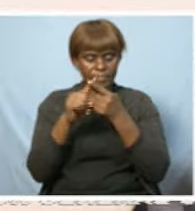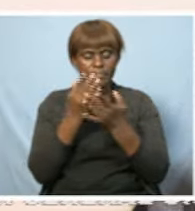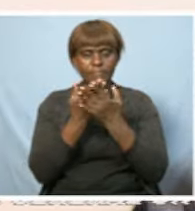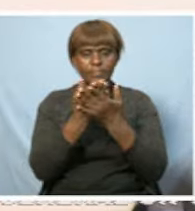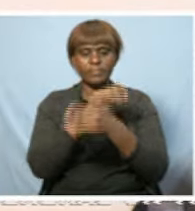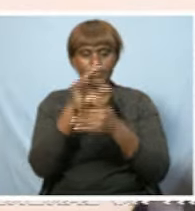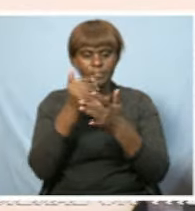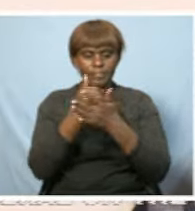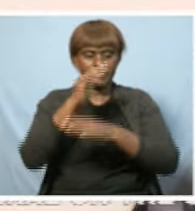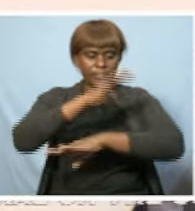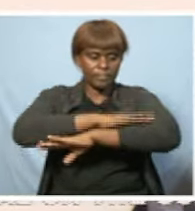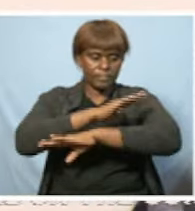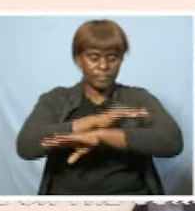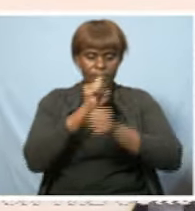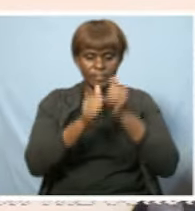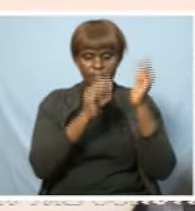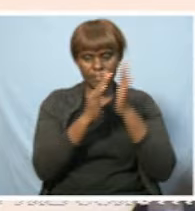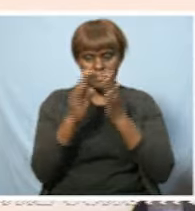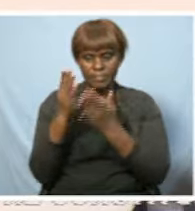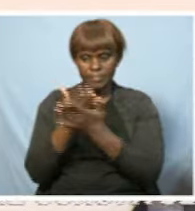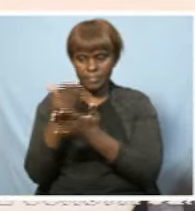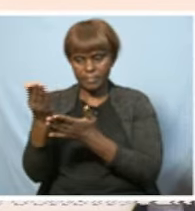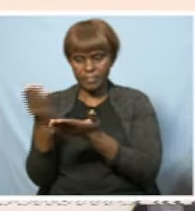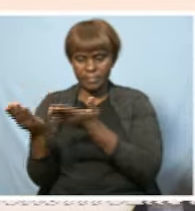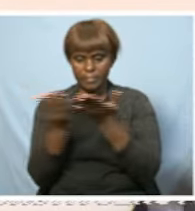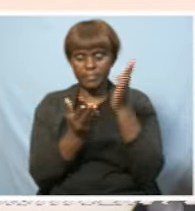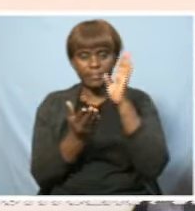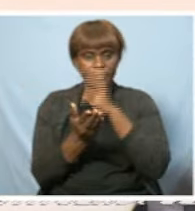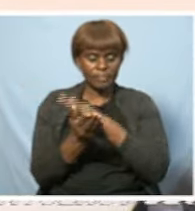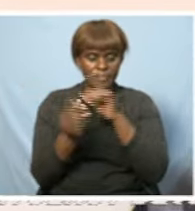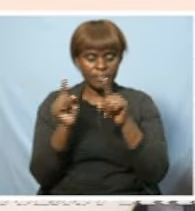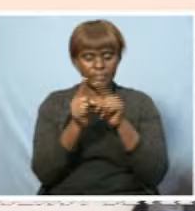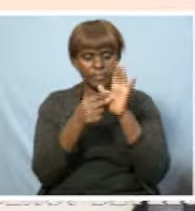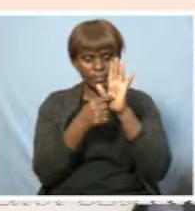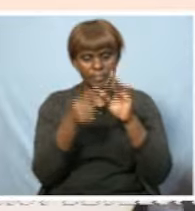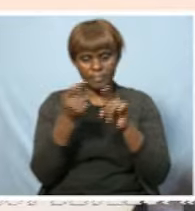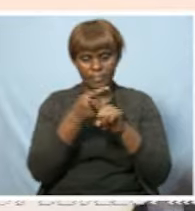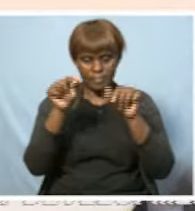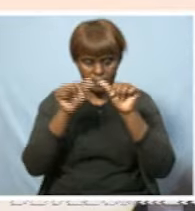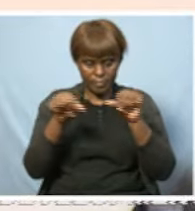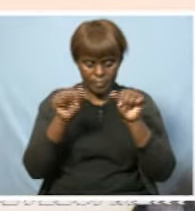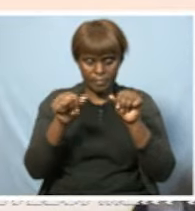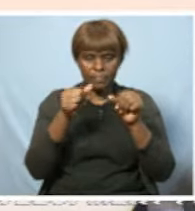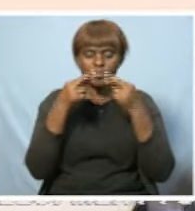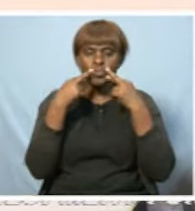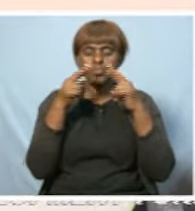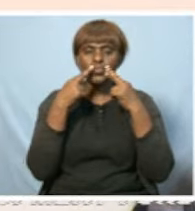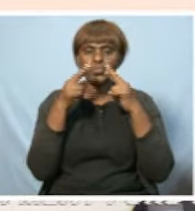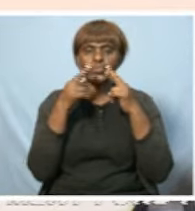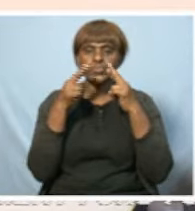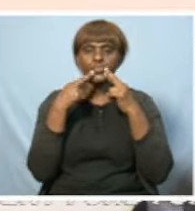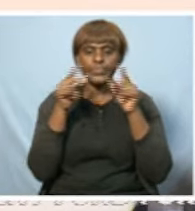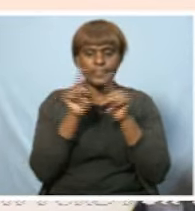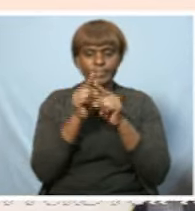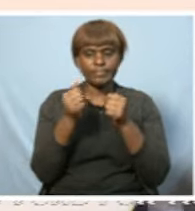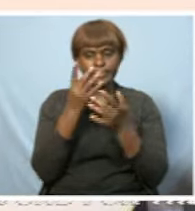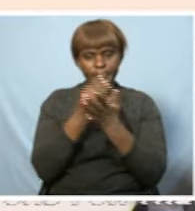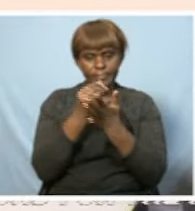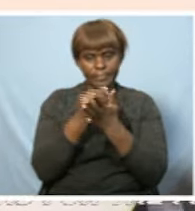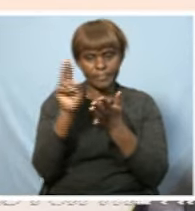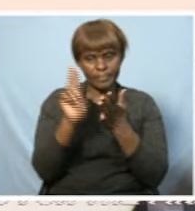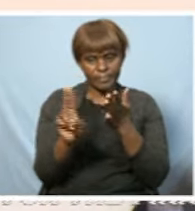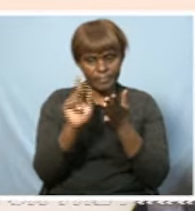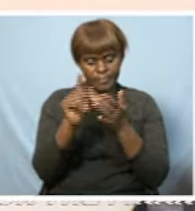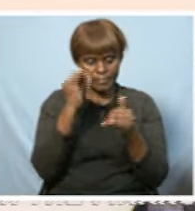the desks which were earmarked to be procured were delivered, as shown from the audit findings. The unspent funds at the end of the